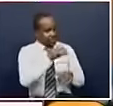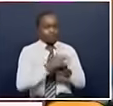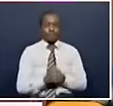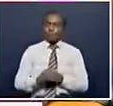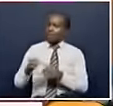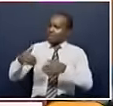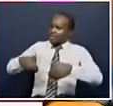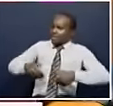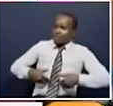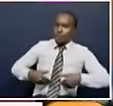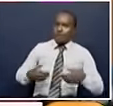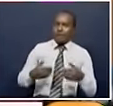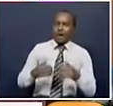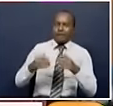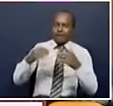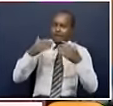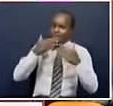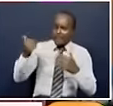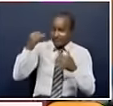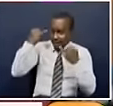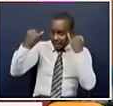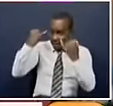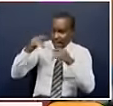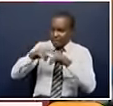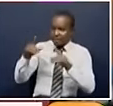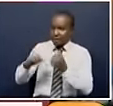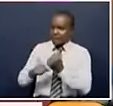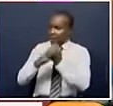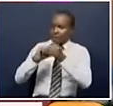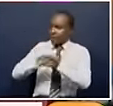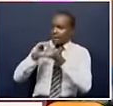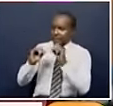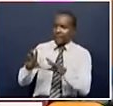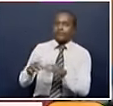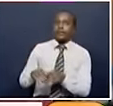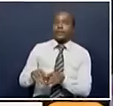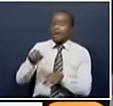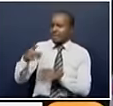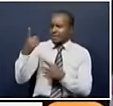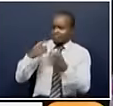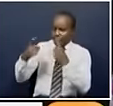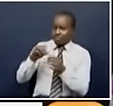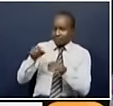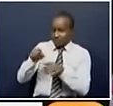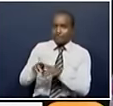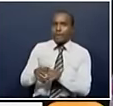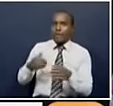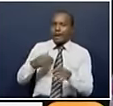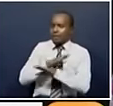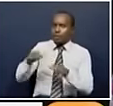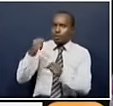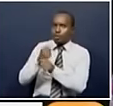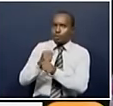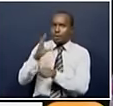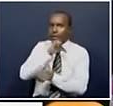the youth have the greatest ideas but lack support. And that's the bulk of the questions that are coming in, that there are no jobs, but we lack the